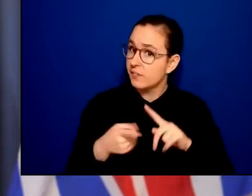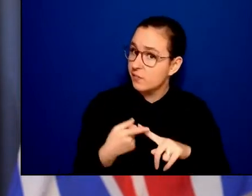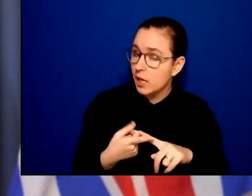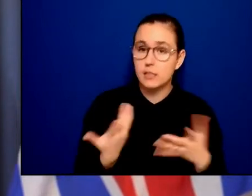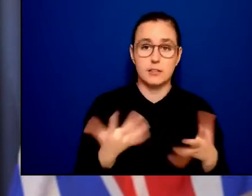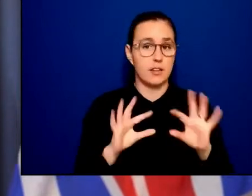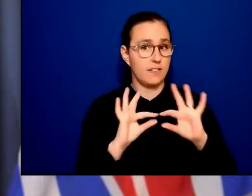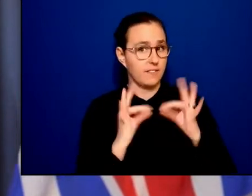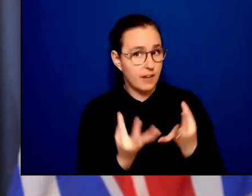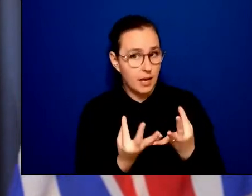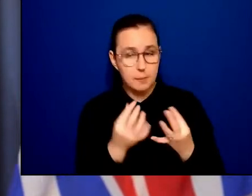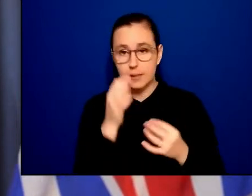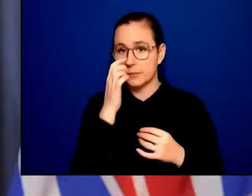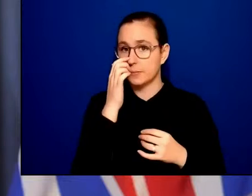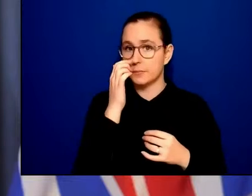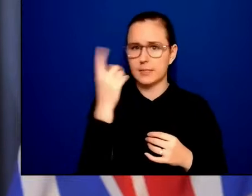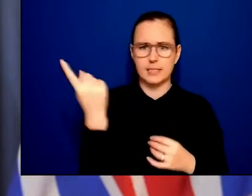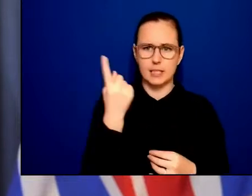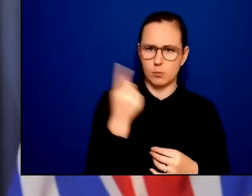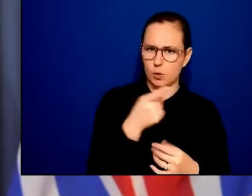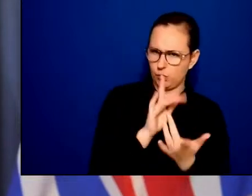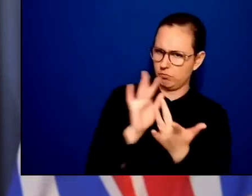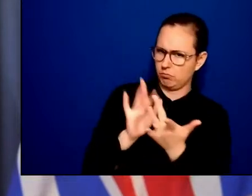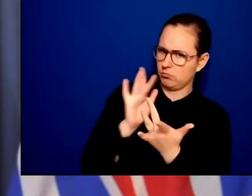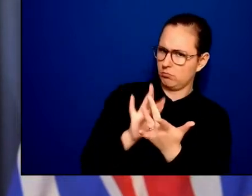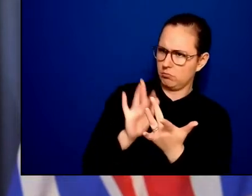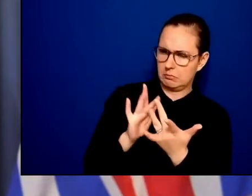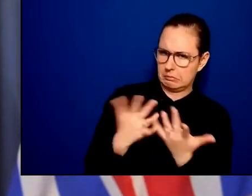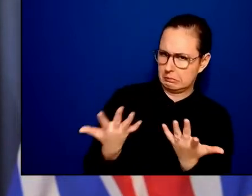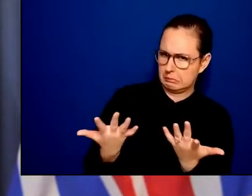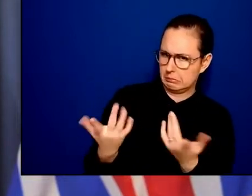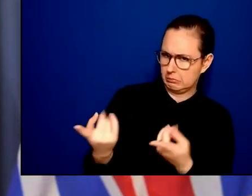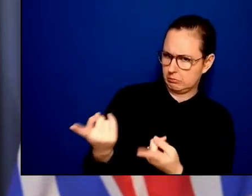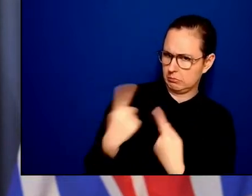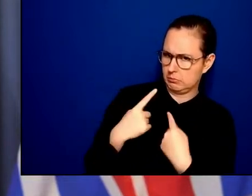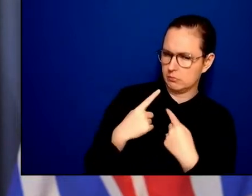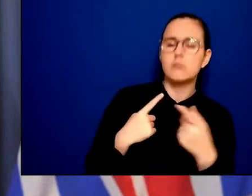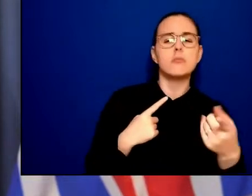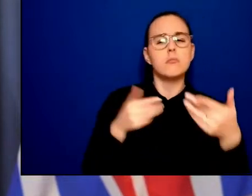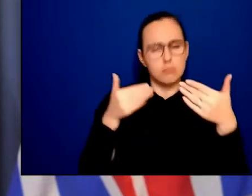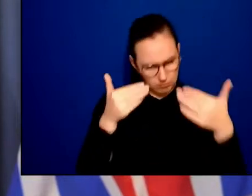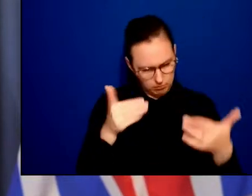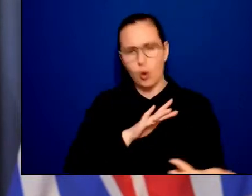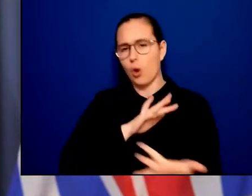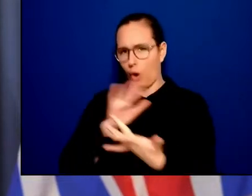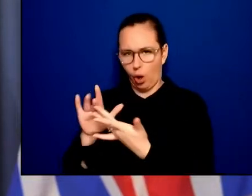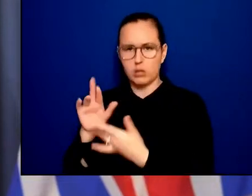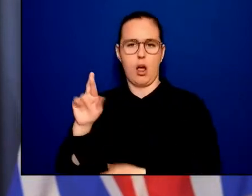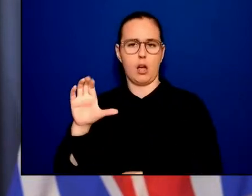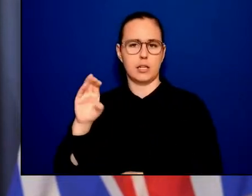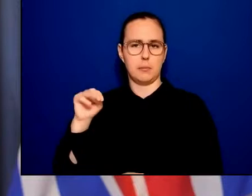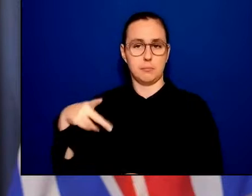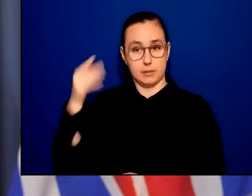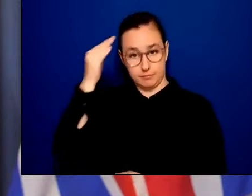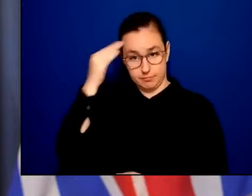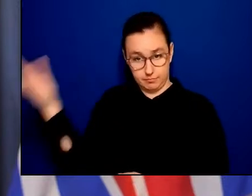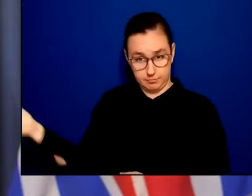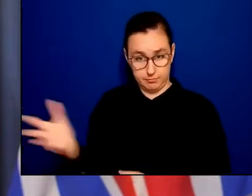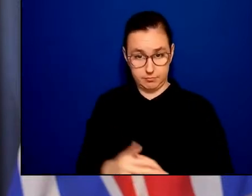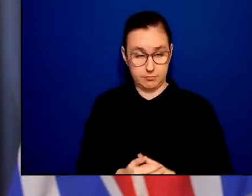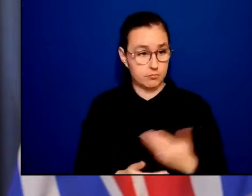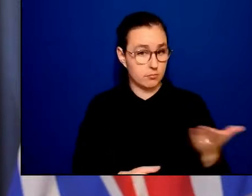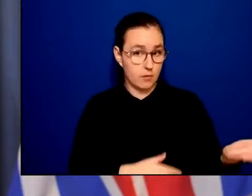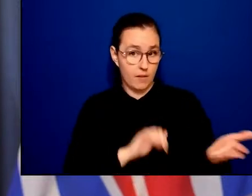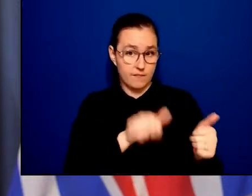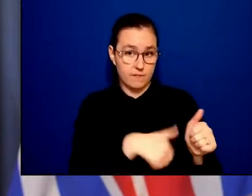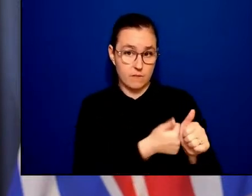local RCMP detachment. Do you have a follow-up, Penny? I do. Thank you. There are a number of people who have